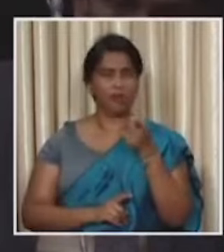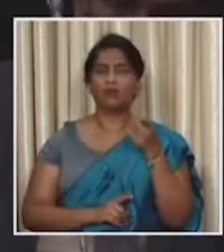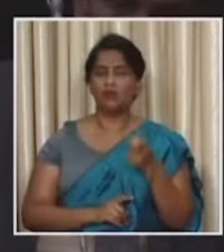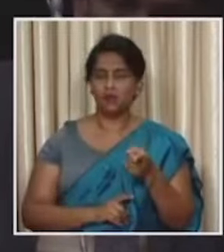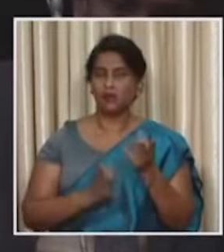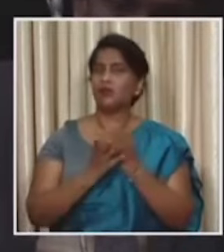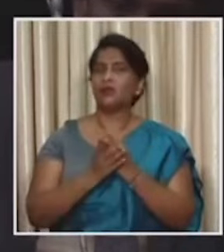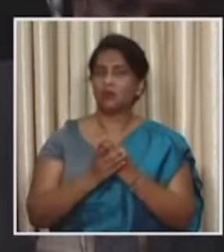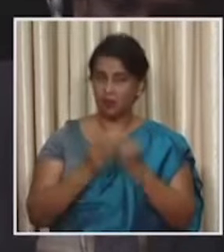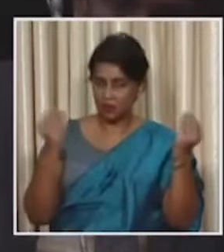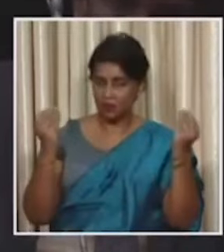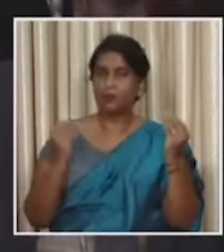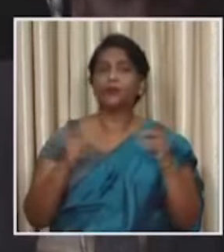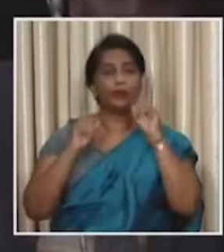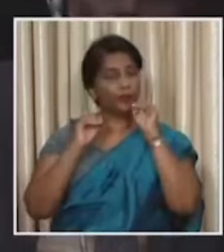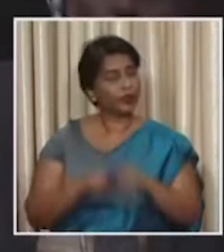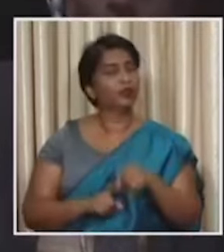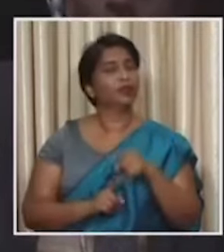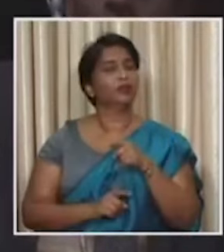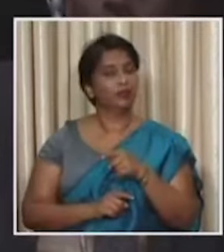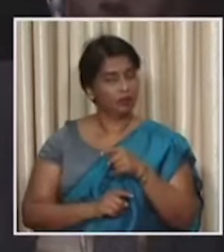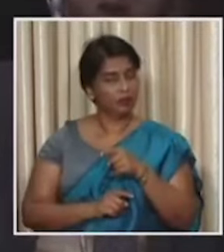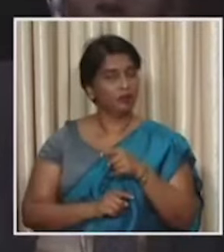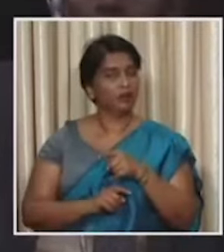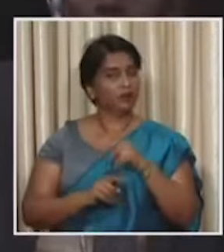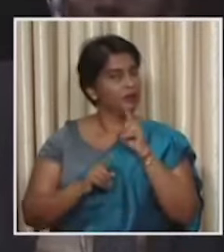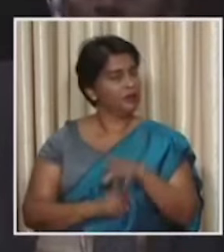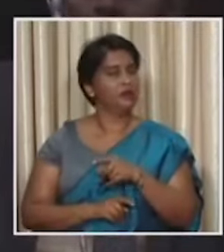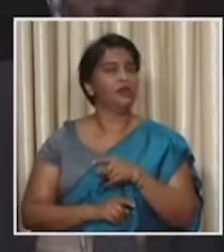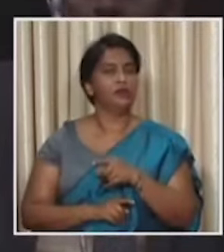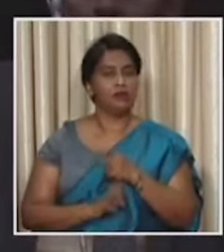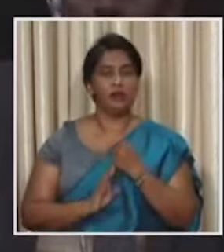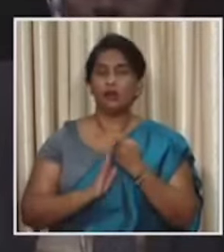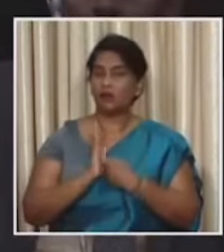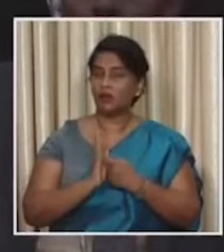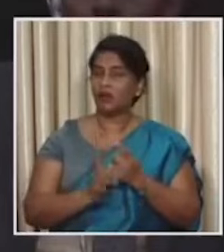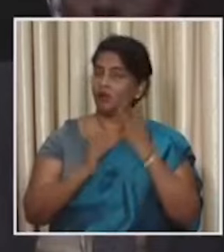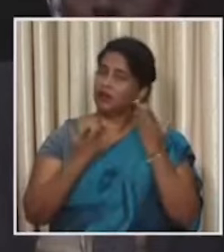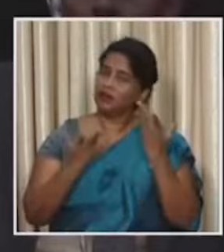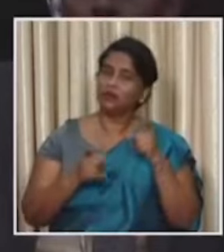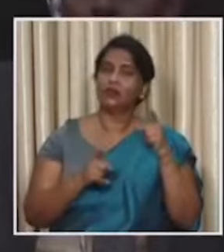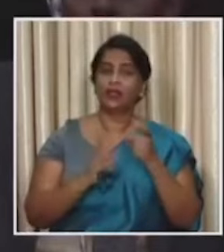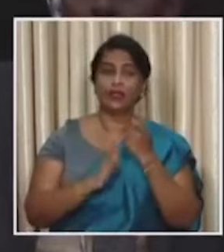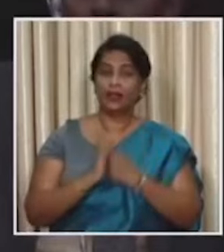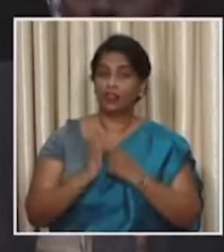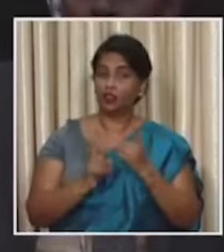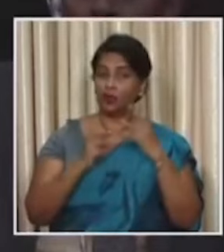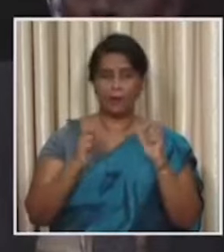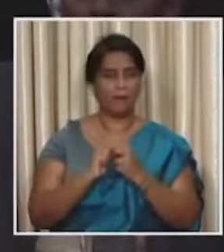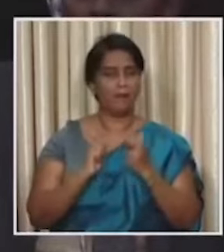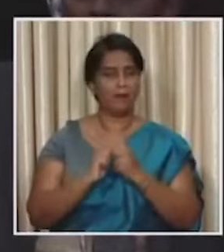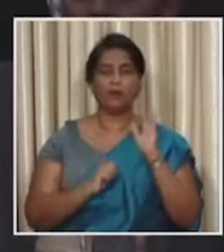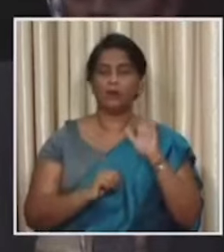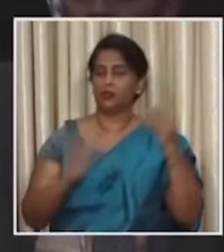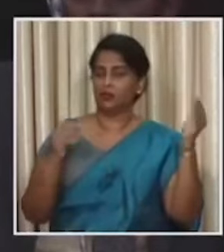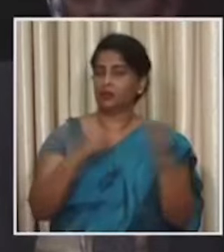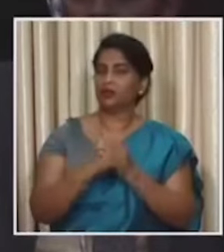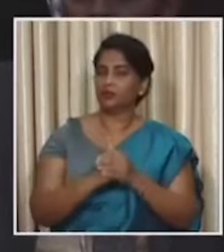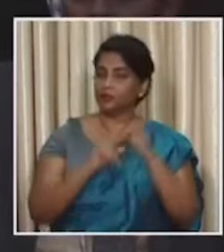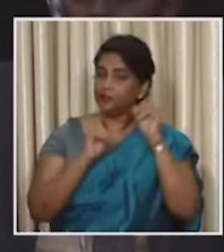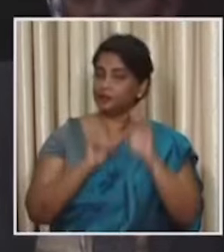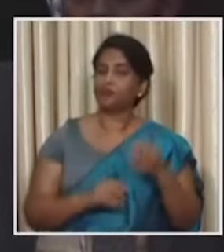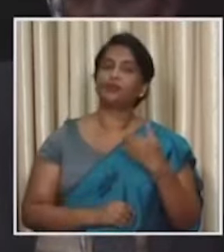legitimate. There were legitimate reasons why people were forced to take up arms. That is where we come from. So without addressing those